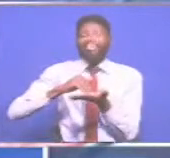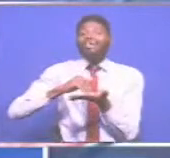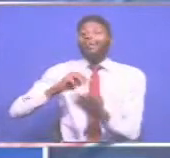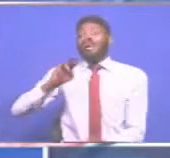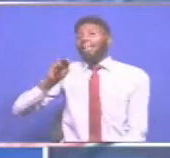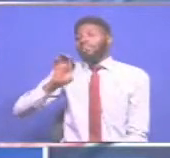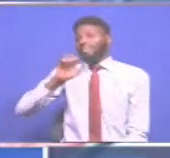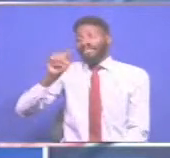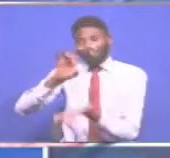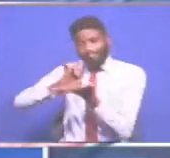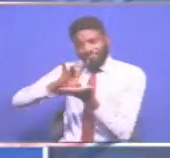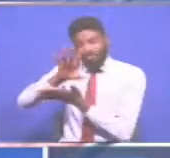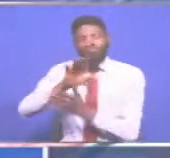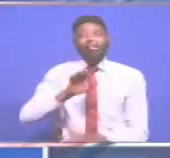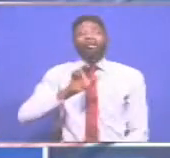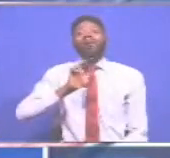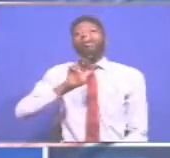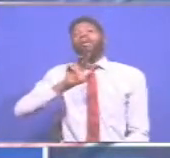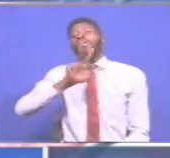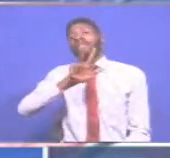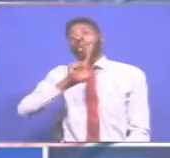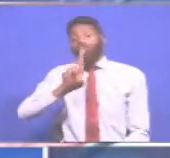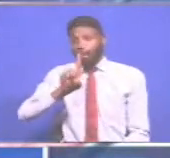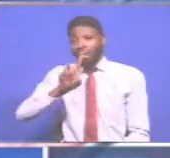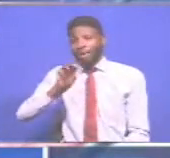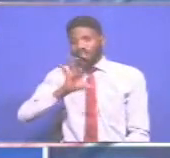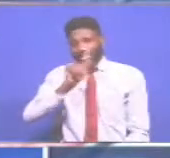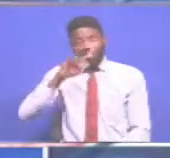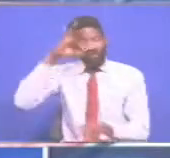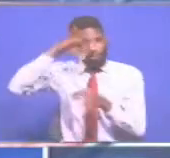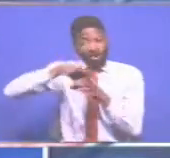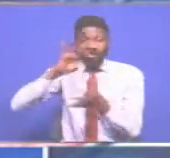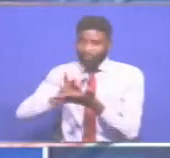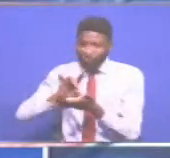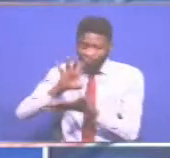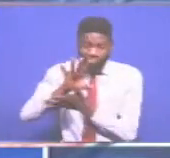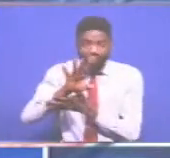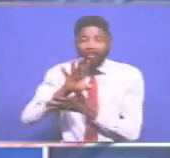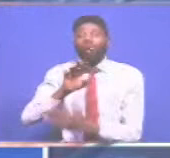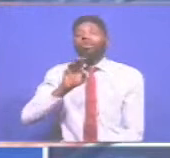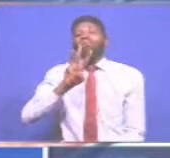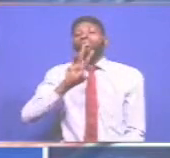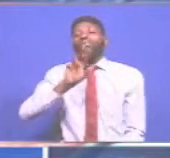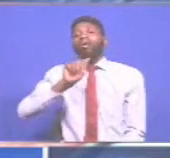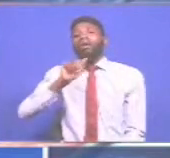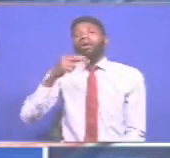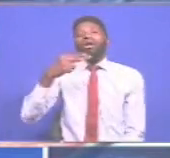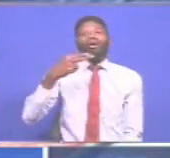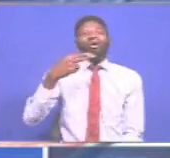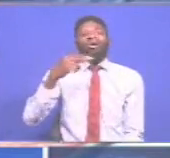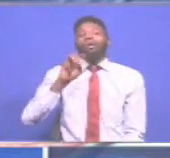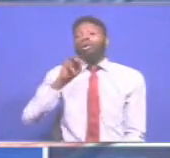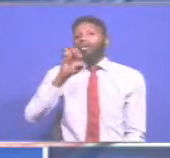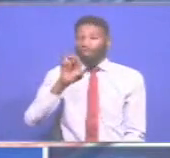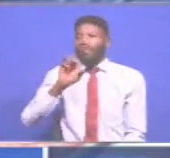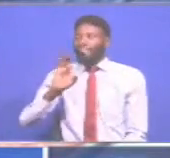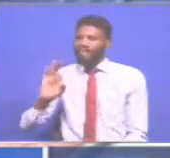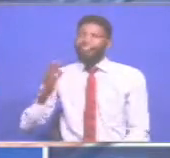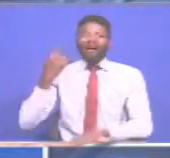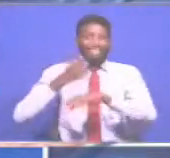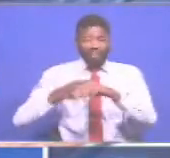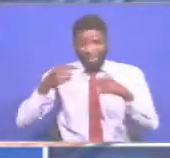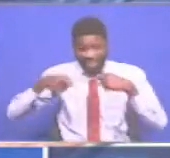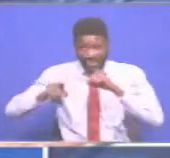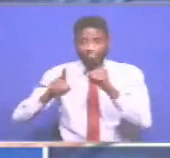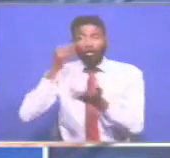Assembly. 31 MCAs voted to impeach Ndegwa Wahome for the third time. They are accusing him of abuse of office,